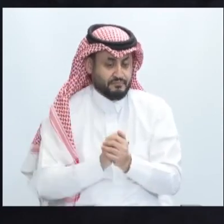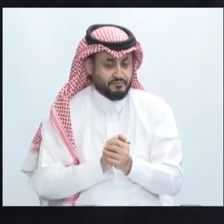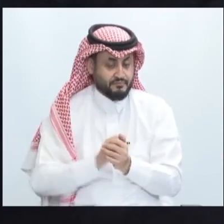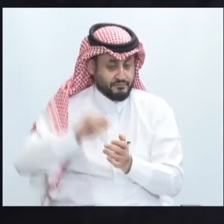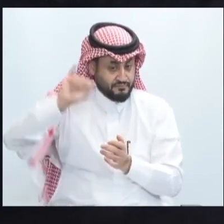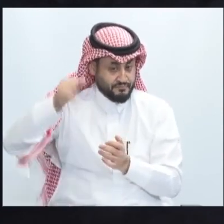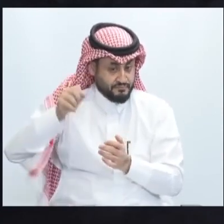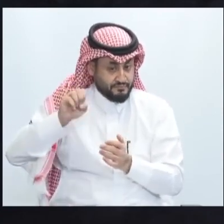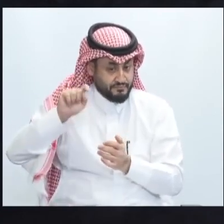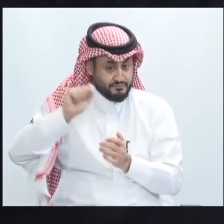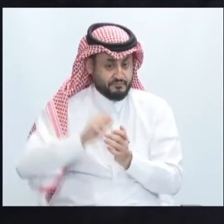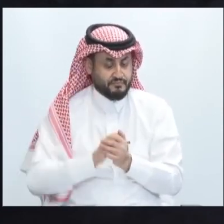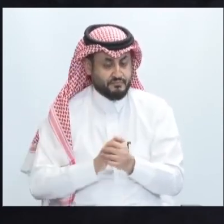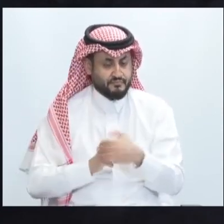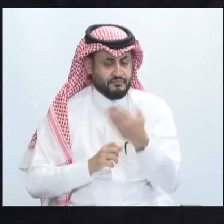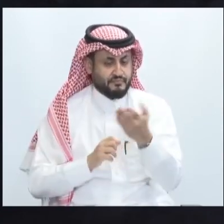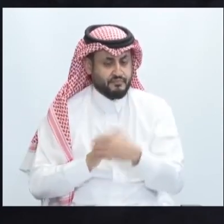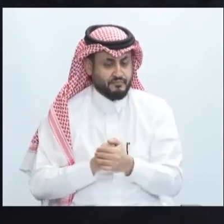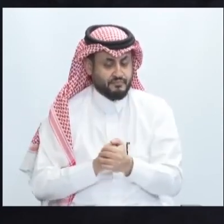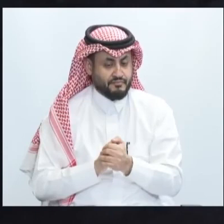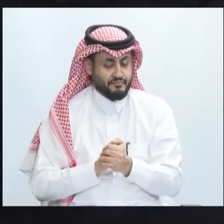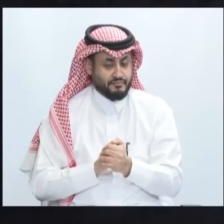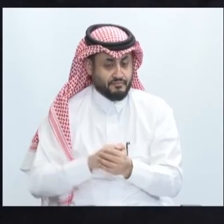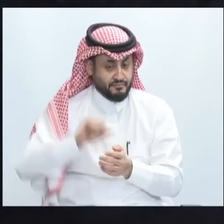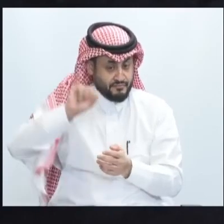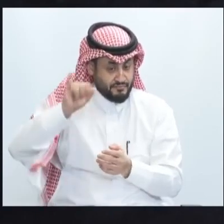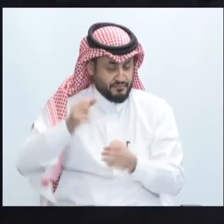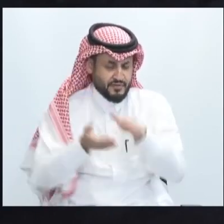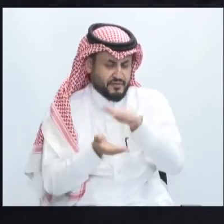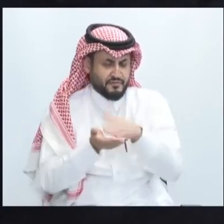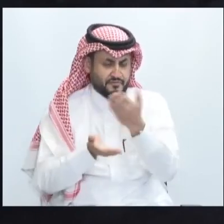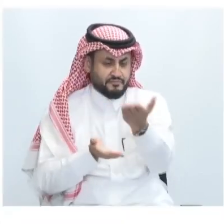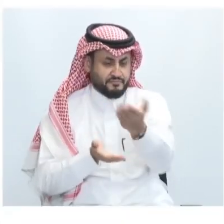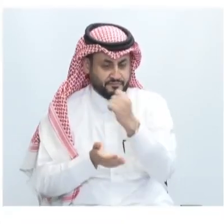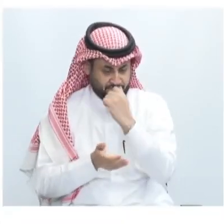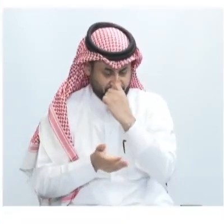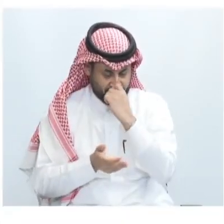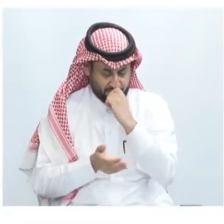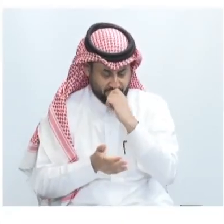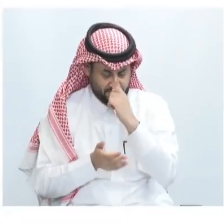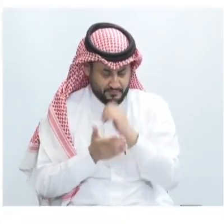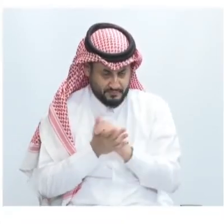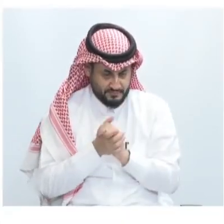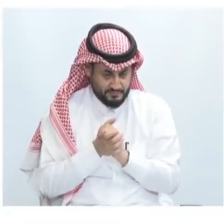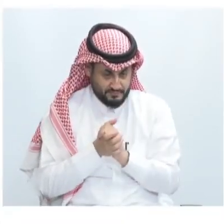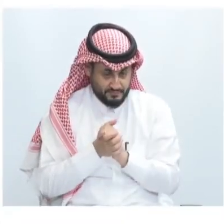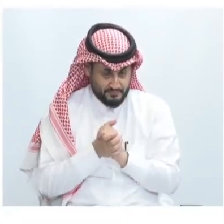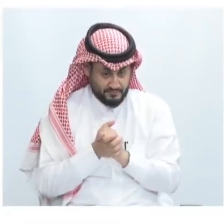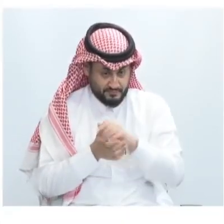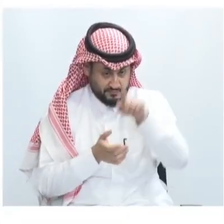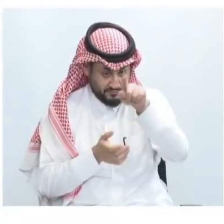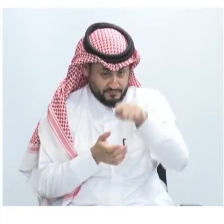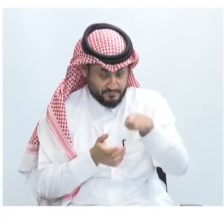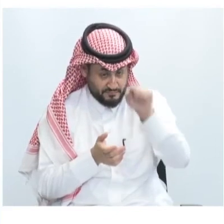excellent, jet. Okay, so we have the letter J in small form. From up to